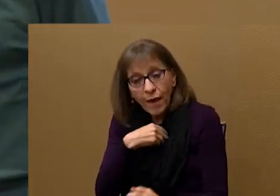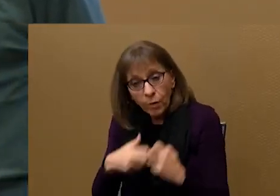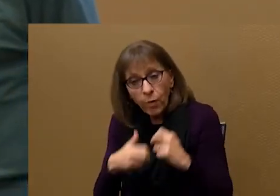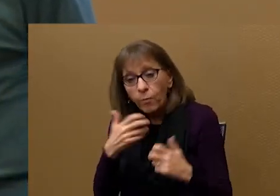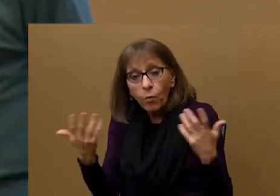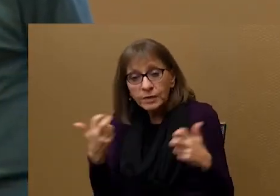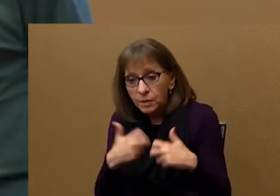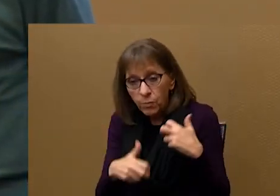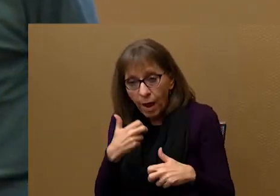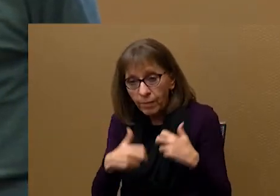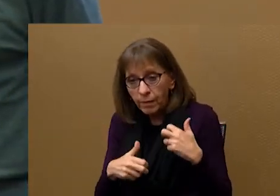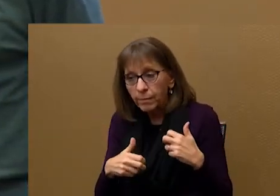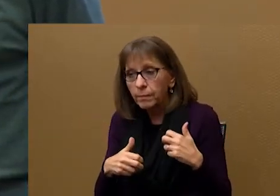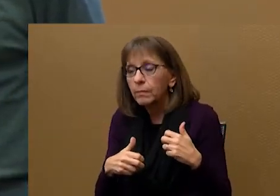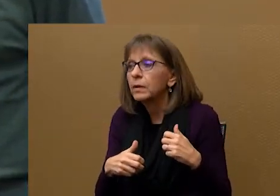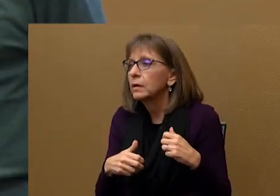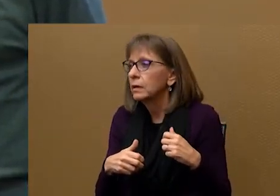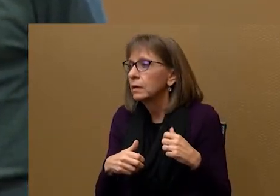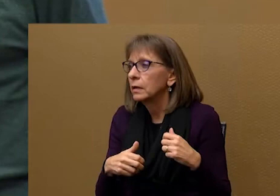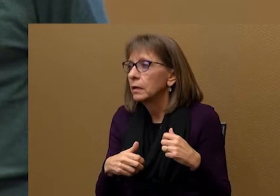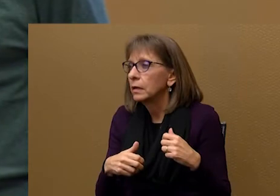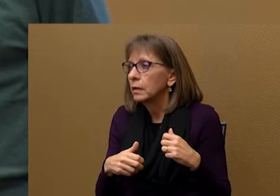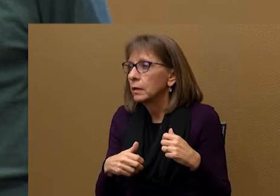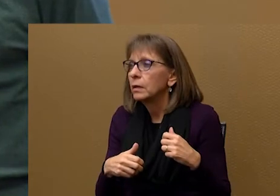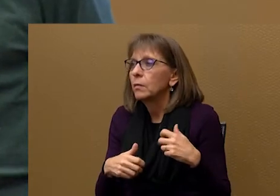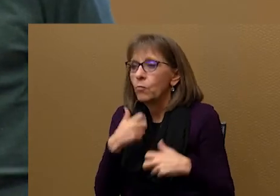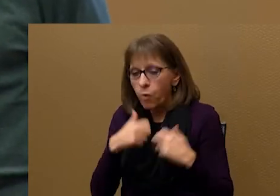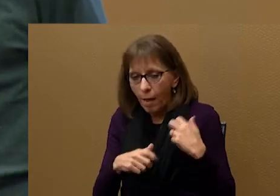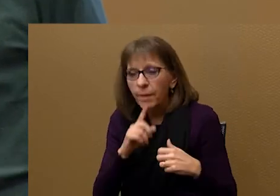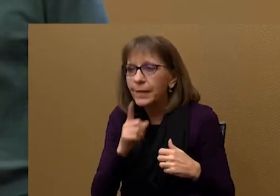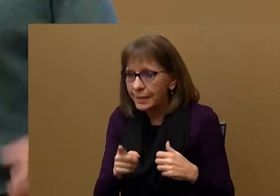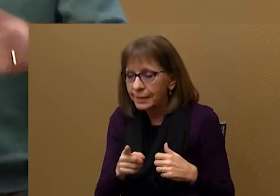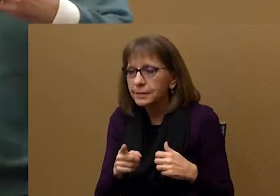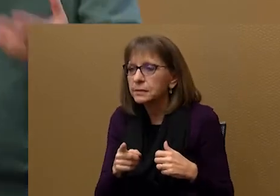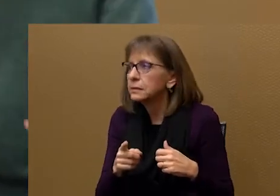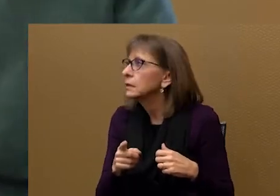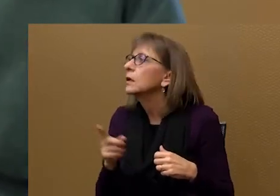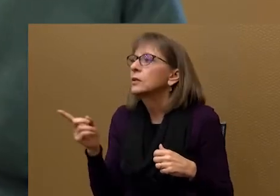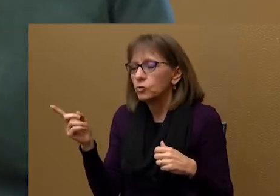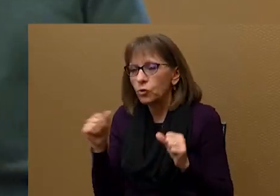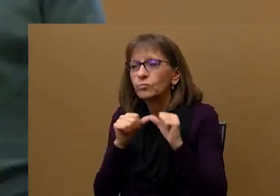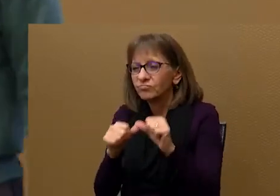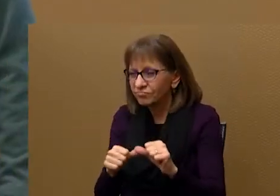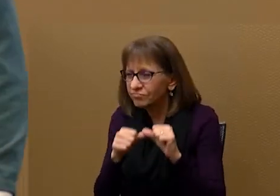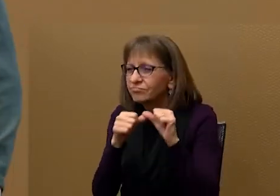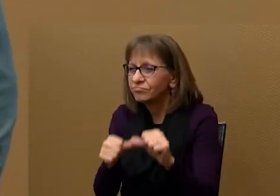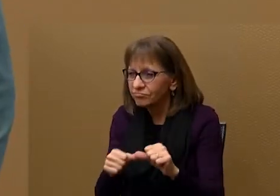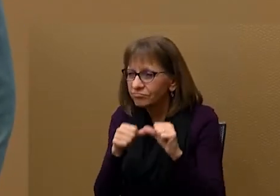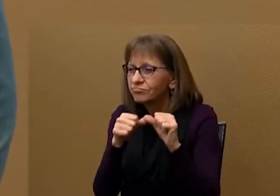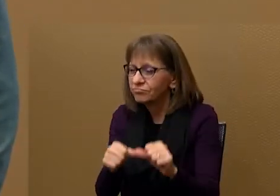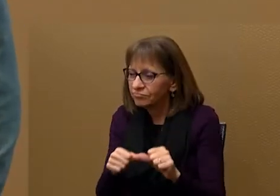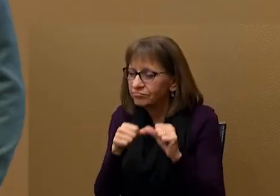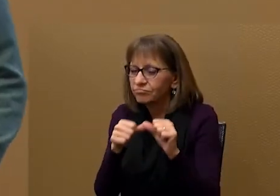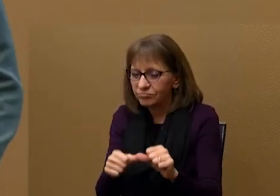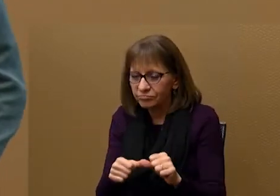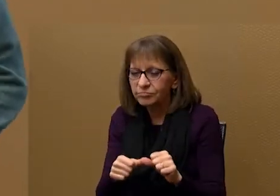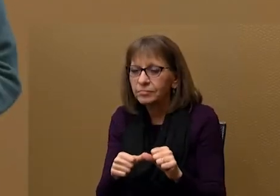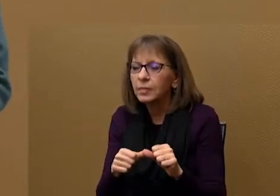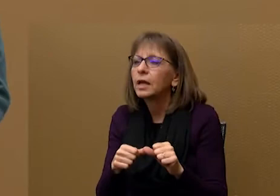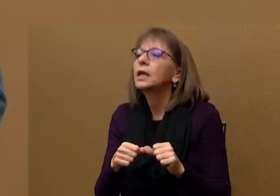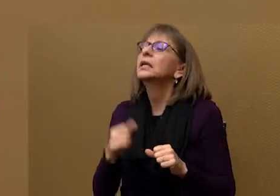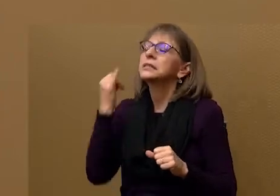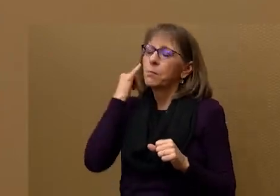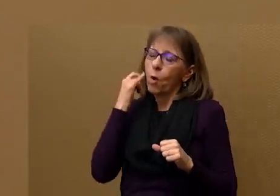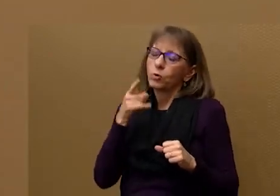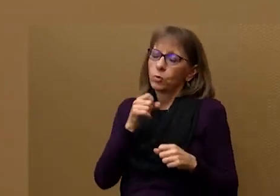What is the problem? Yeah. The problem is. Yeah. And then he can say ball. So you keep working at it. Now let's suppose keep relabeling. You keep working